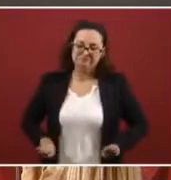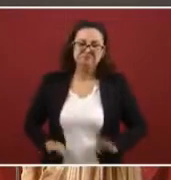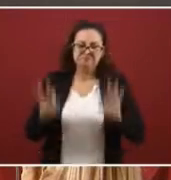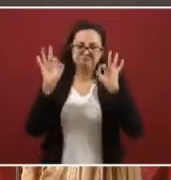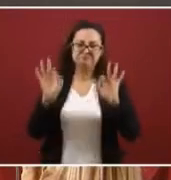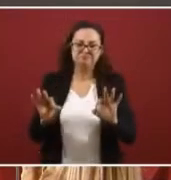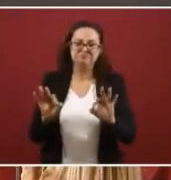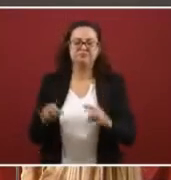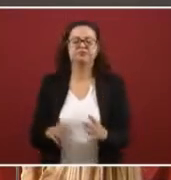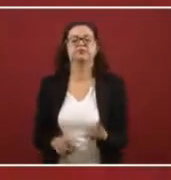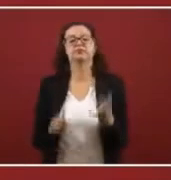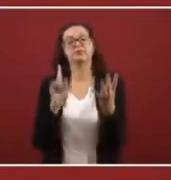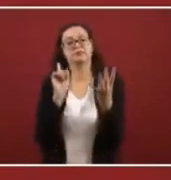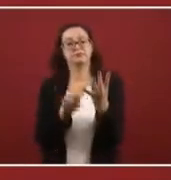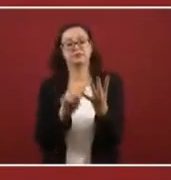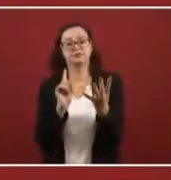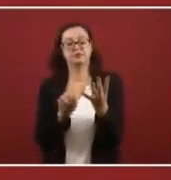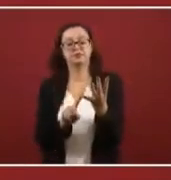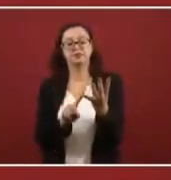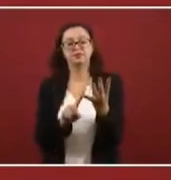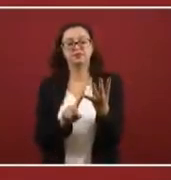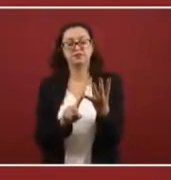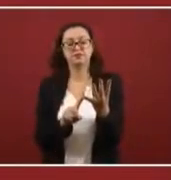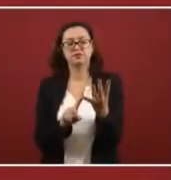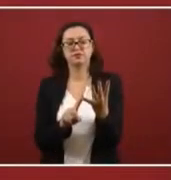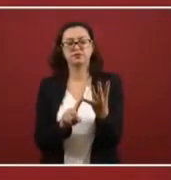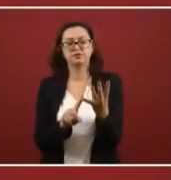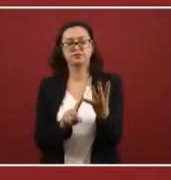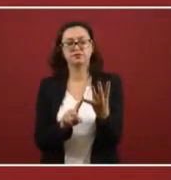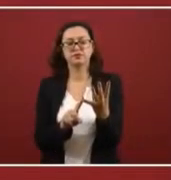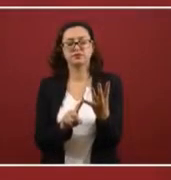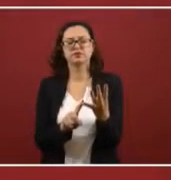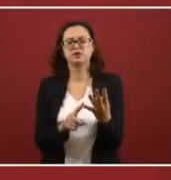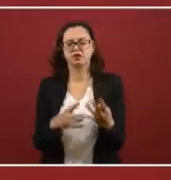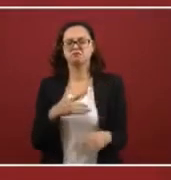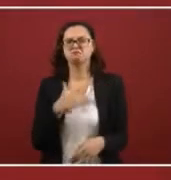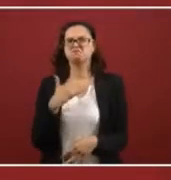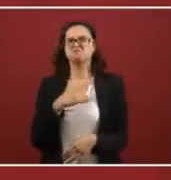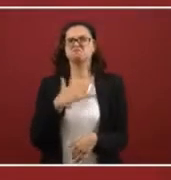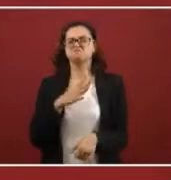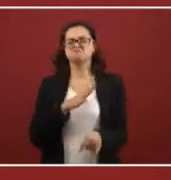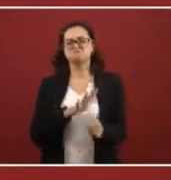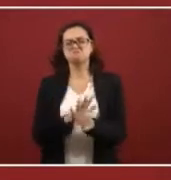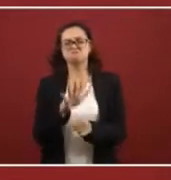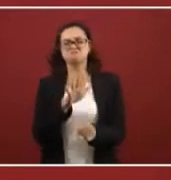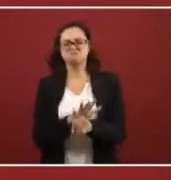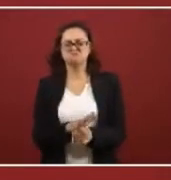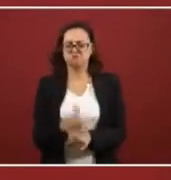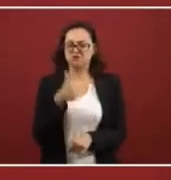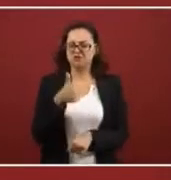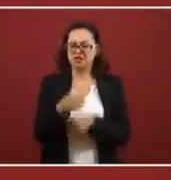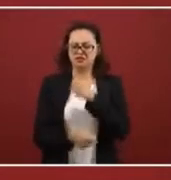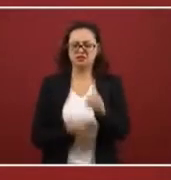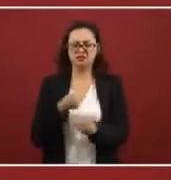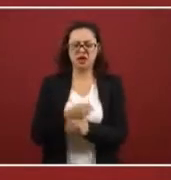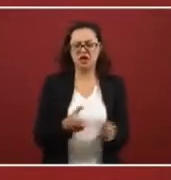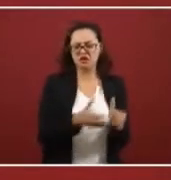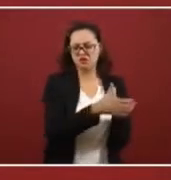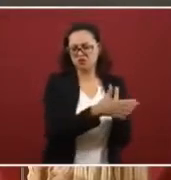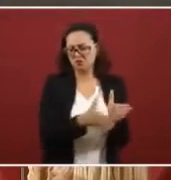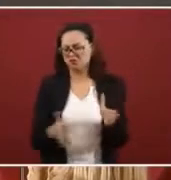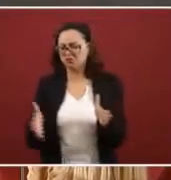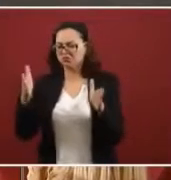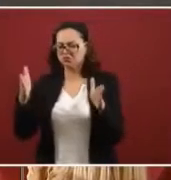four, considero I consider que basta con seis años that with 6 years it's more than enough para desterrar